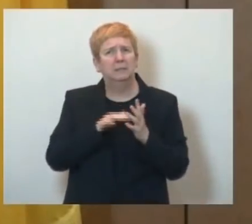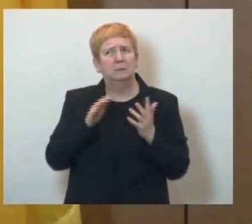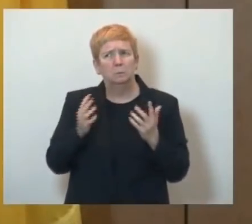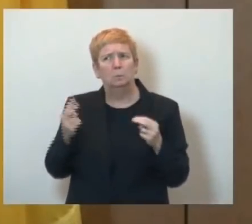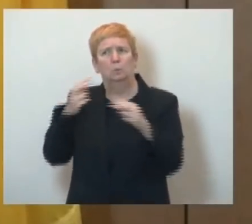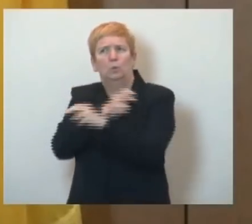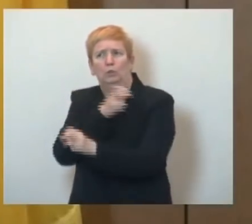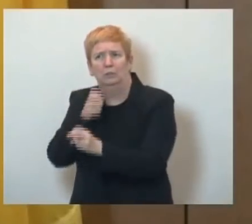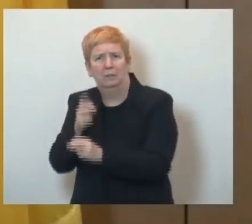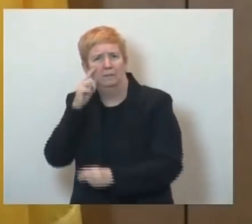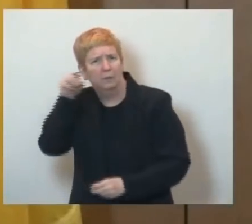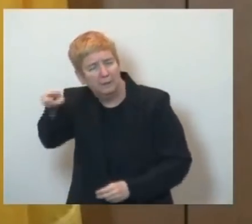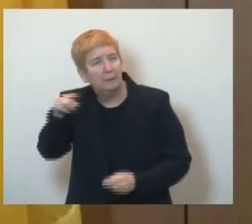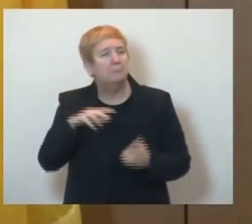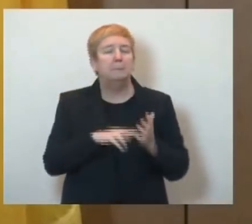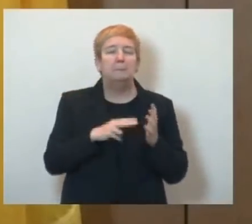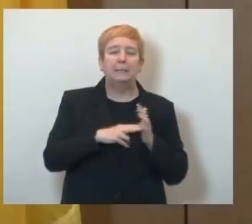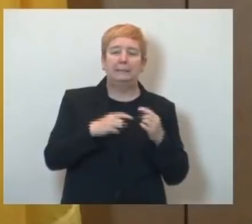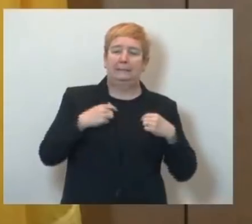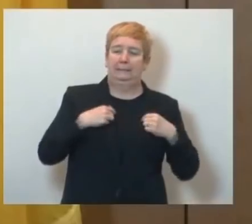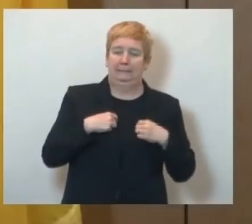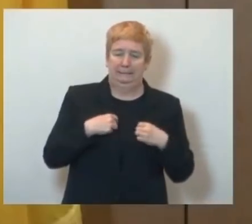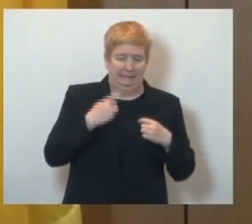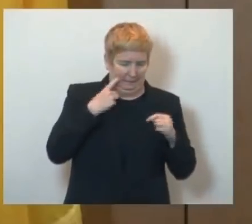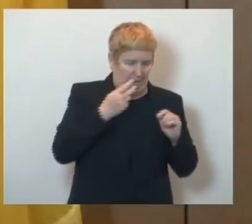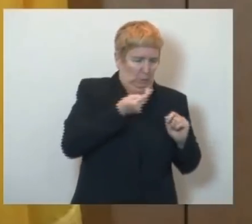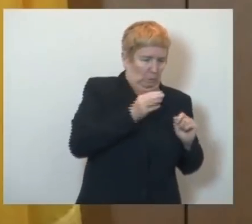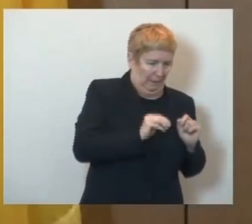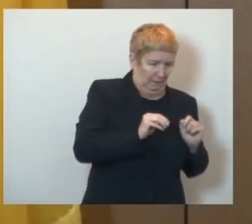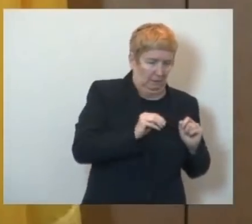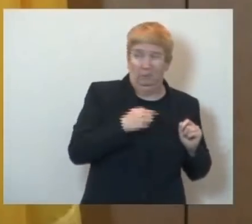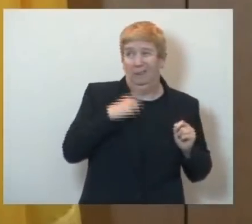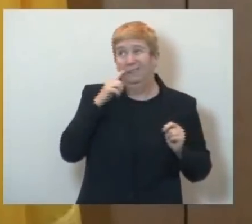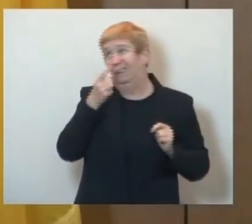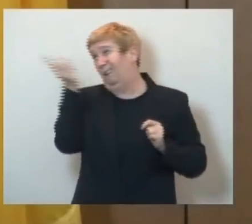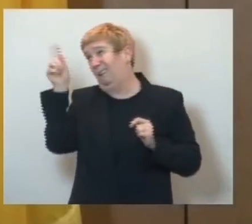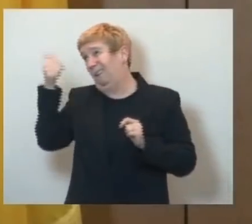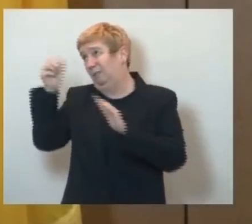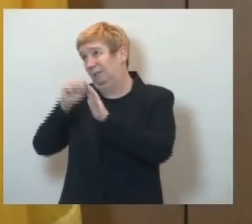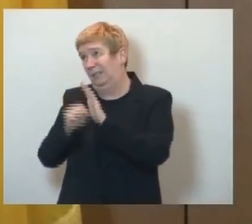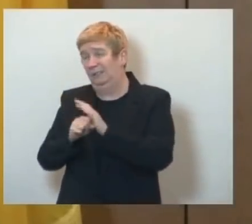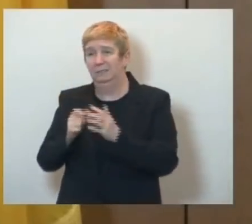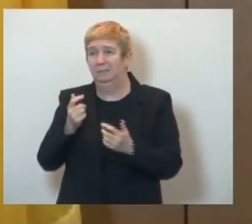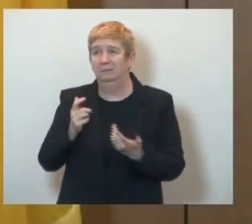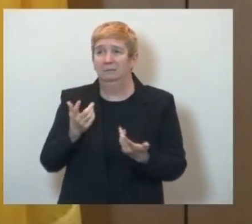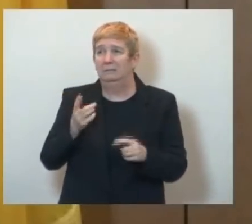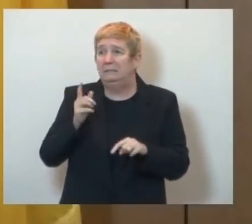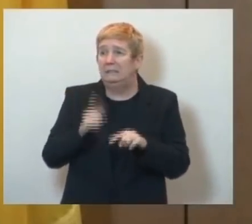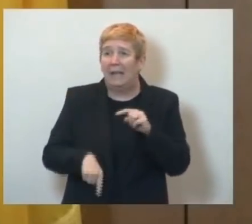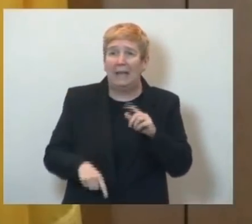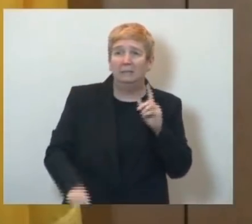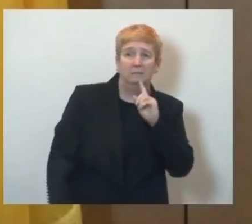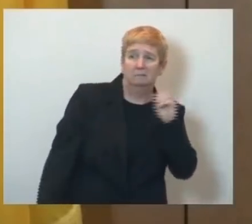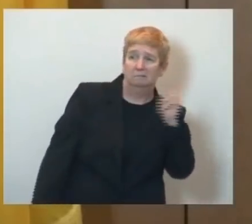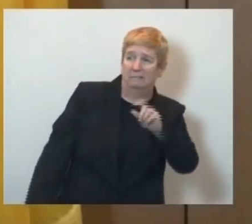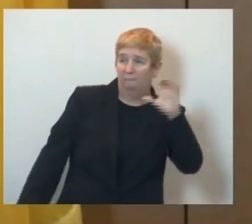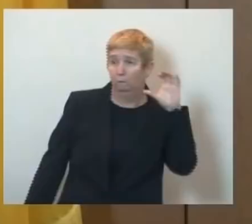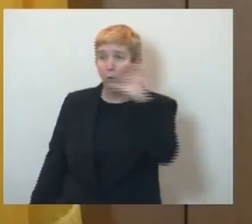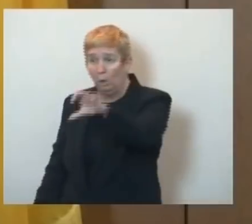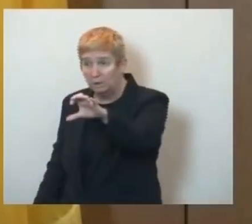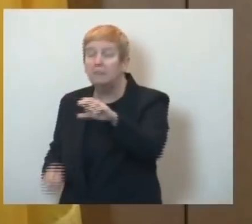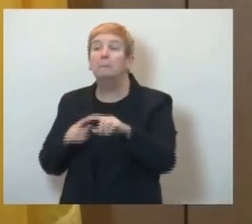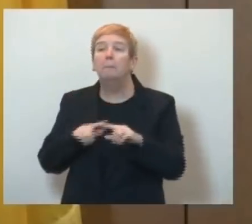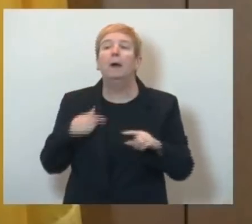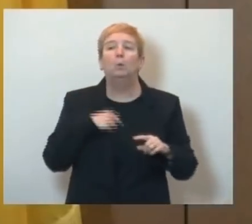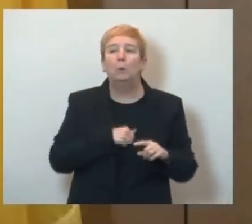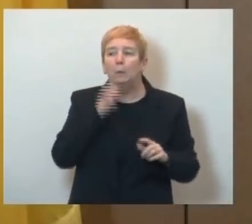So I don't think it's likely that this state, or frankly any state, will mandate that, but you should expect that we will push